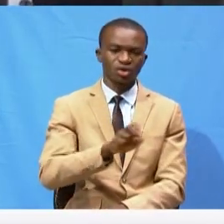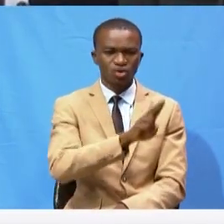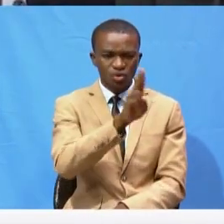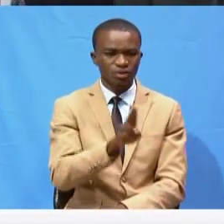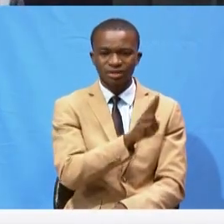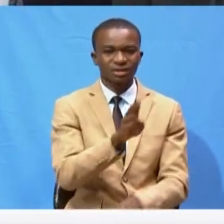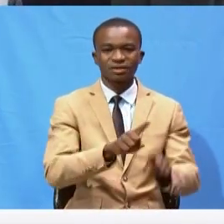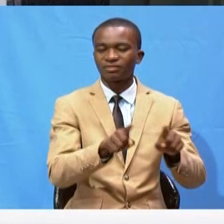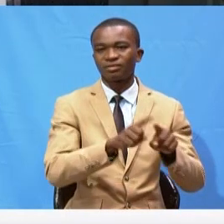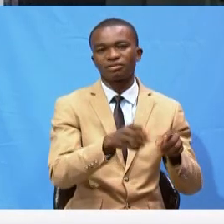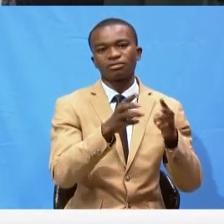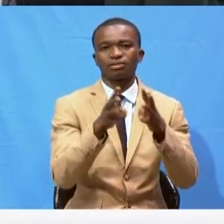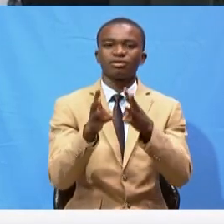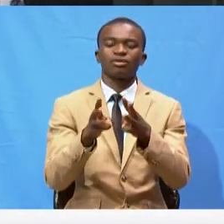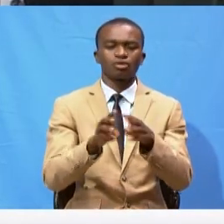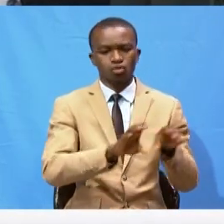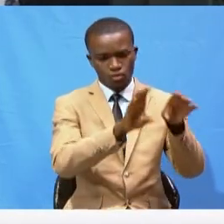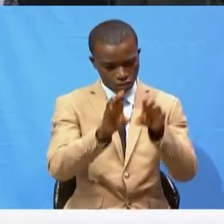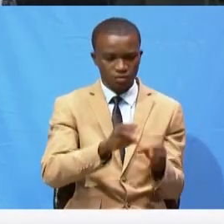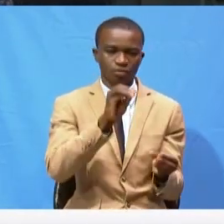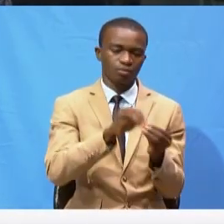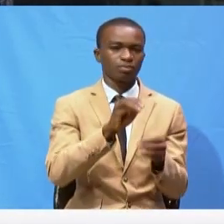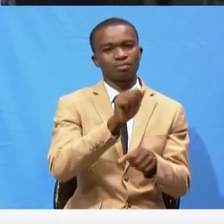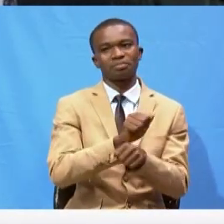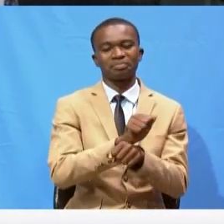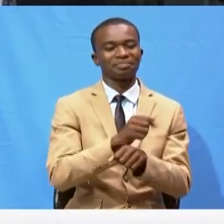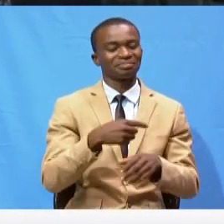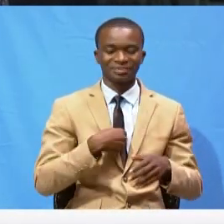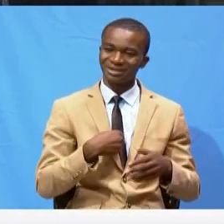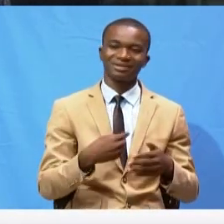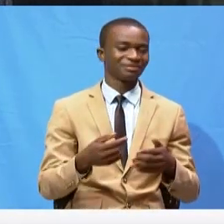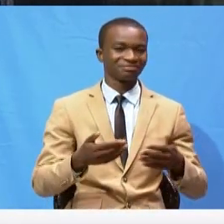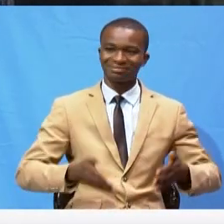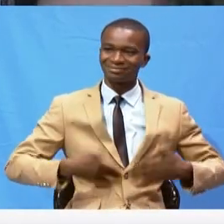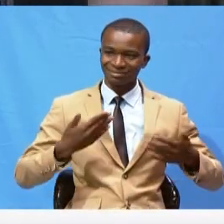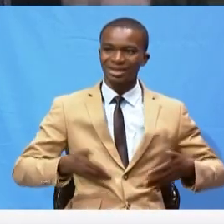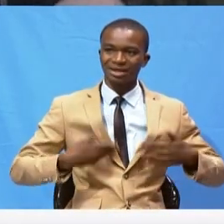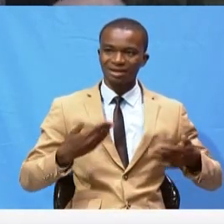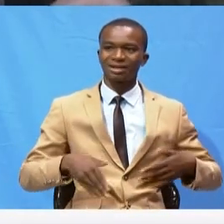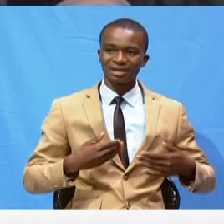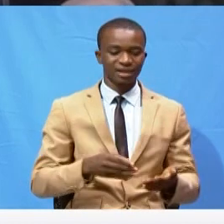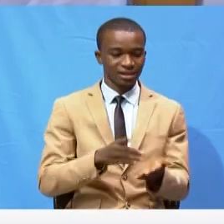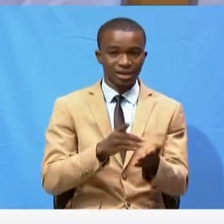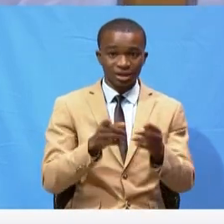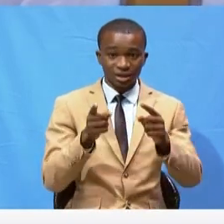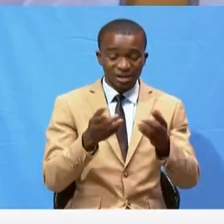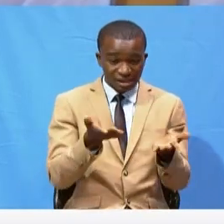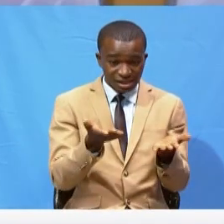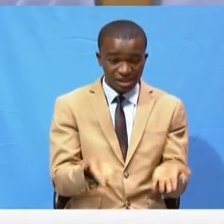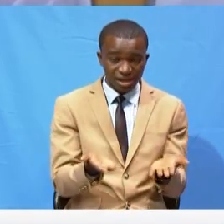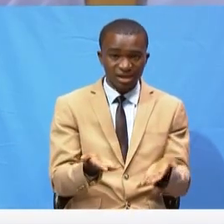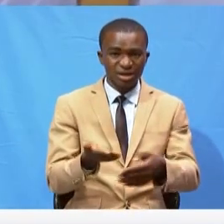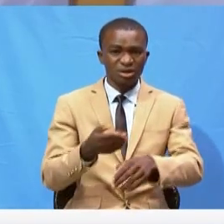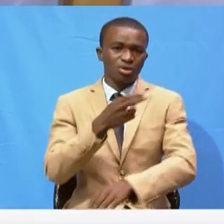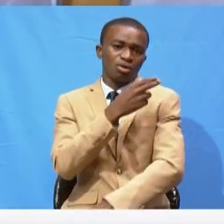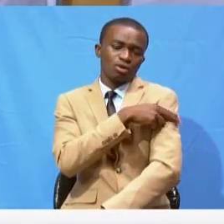their ever best to do the coverage rate. So I'm very, very impressed. And also the way the doctor at this hospital,